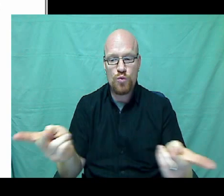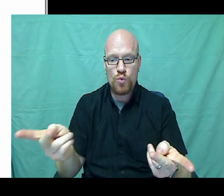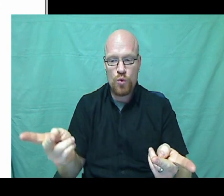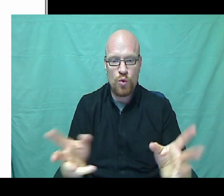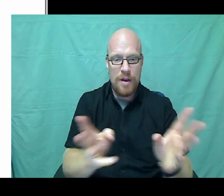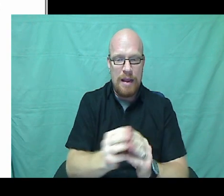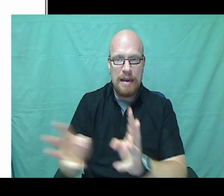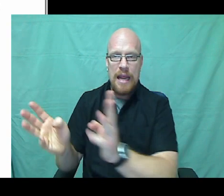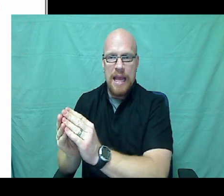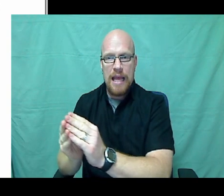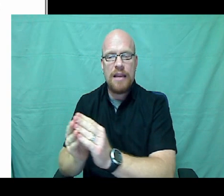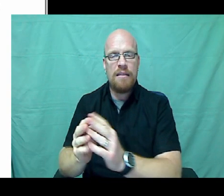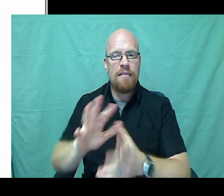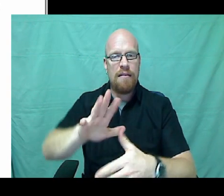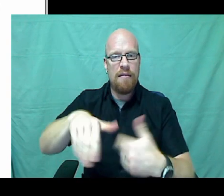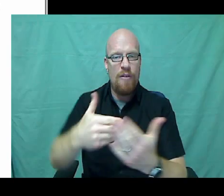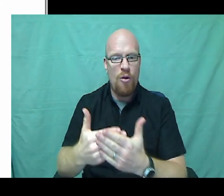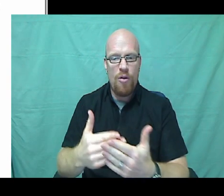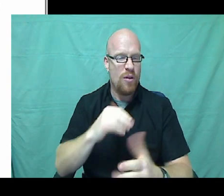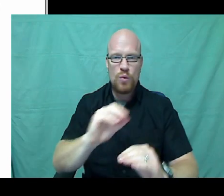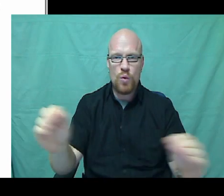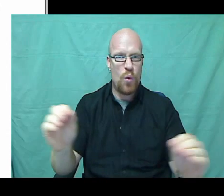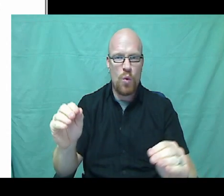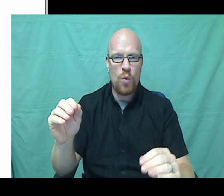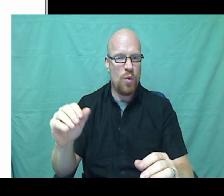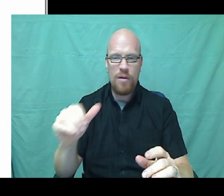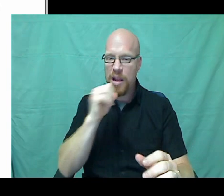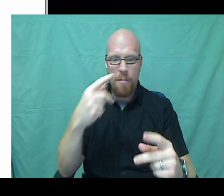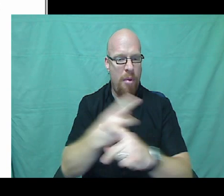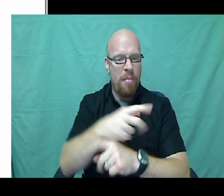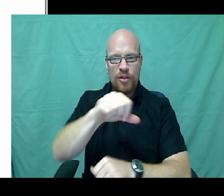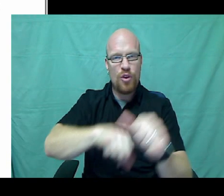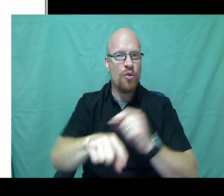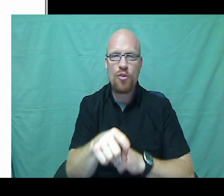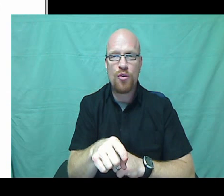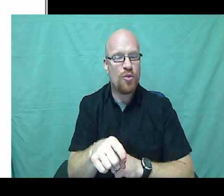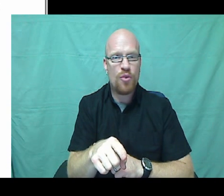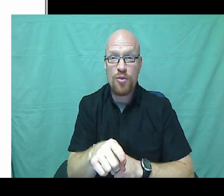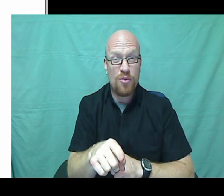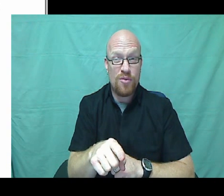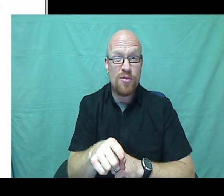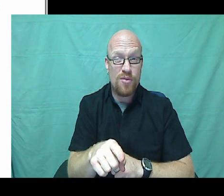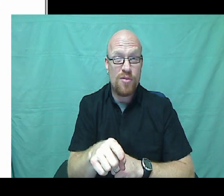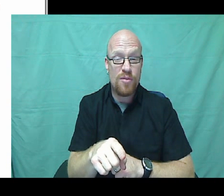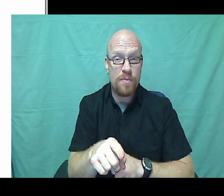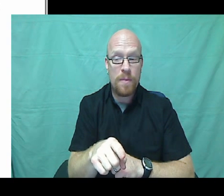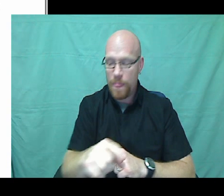So we can't add the exponents together. This is not a product rule kind of problem.